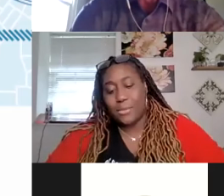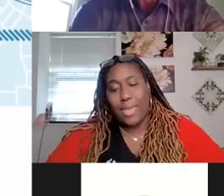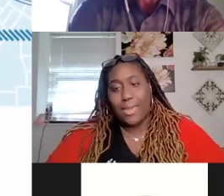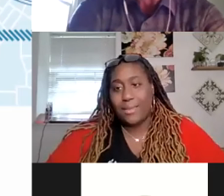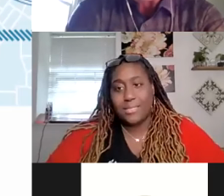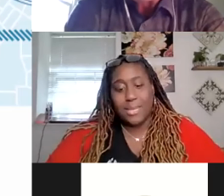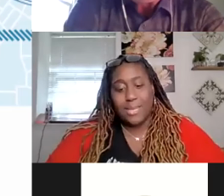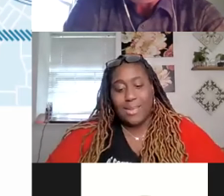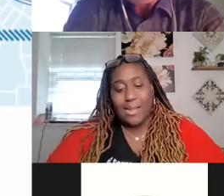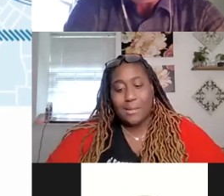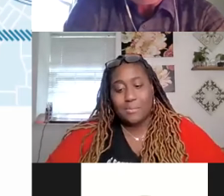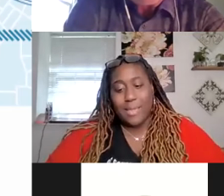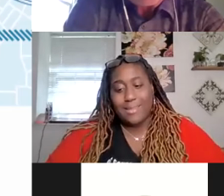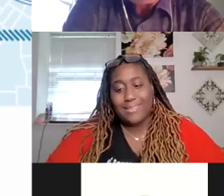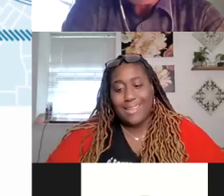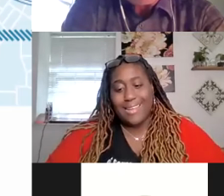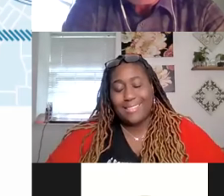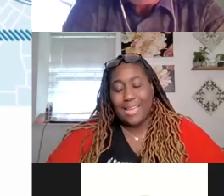You can't.